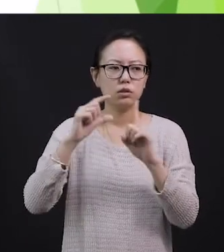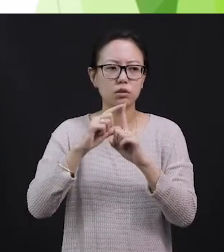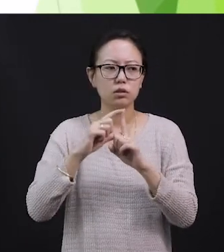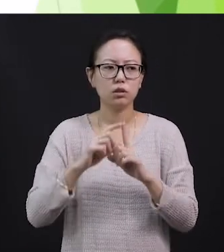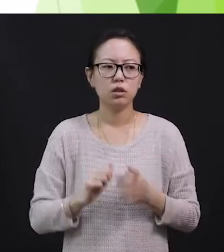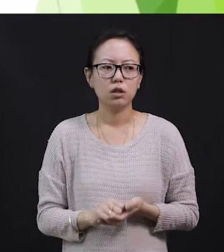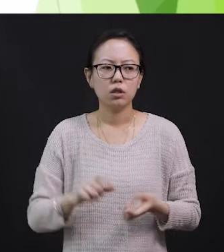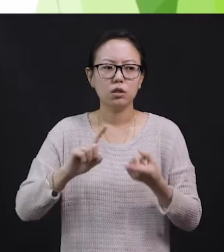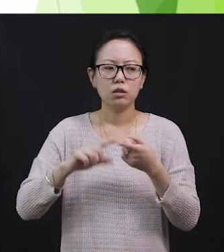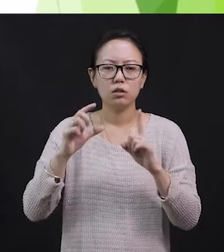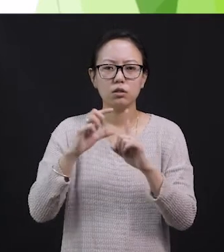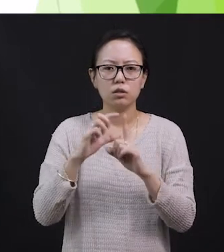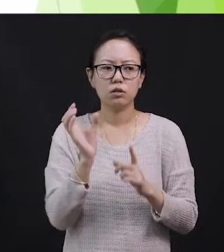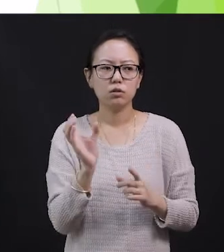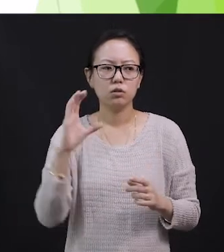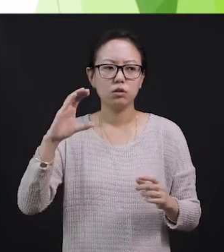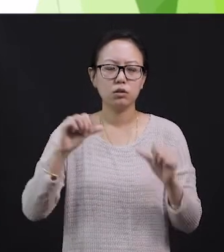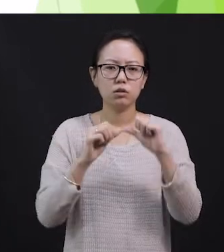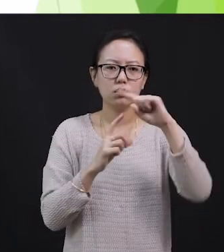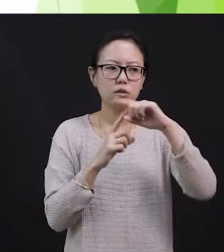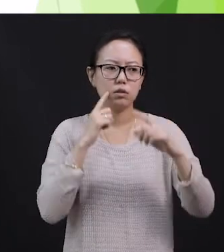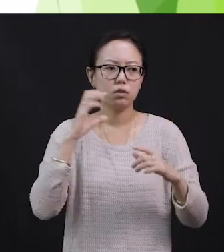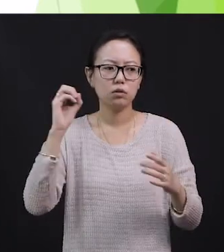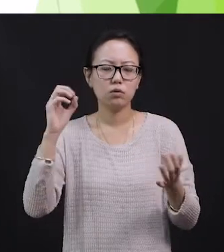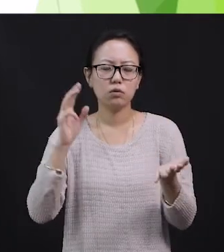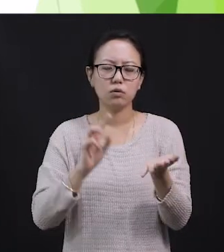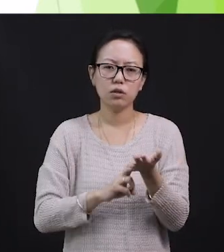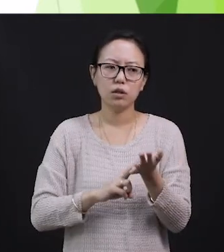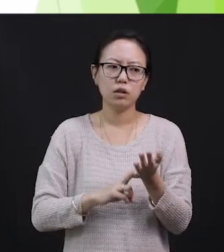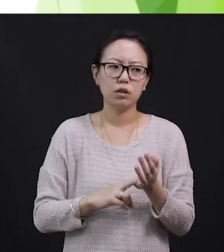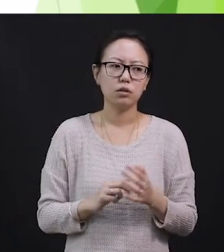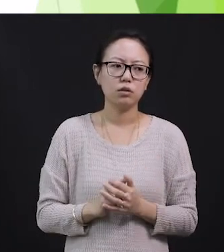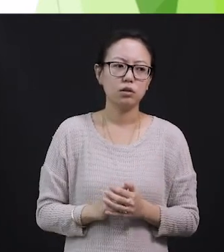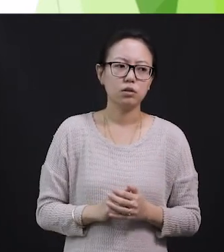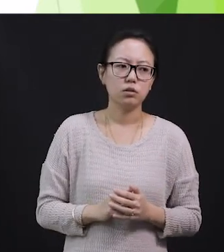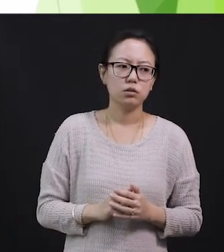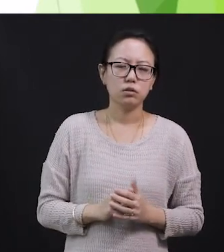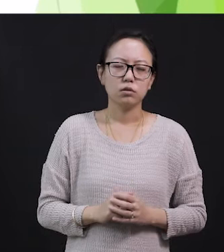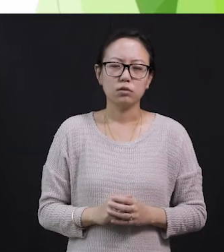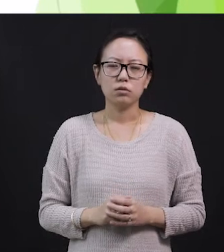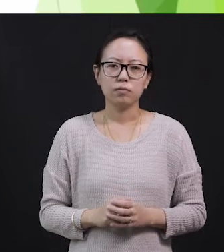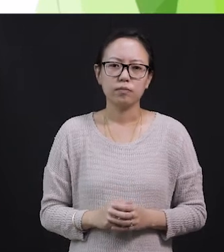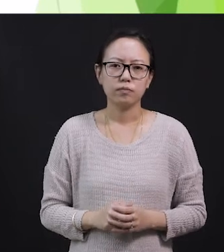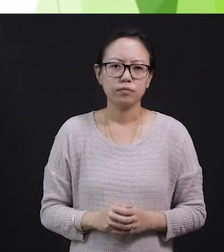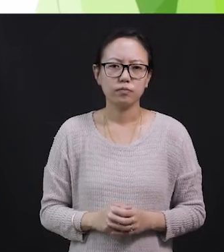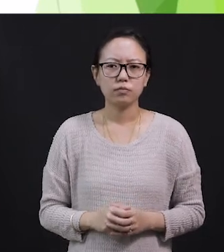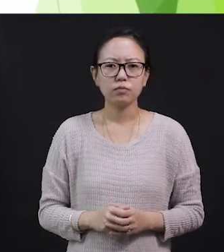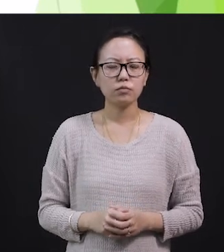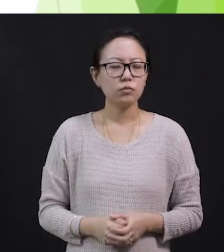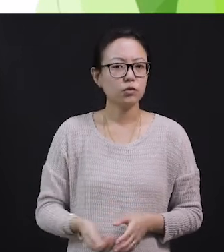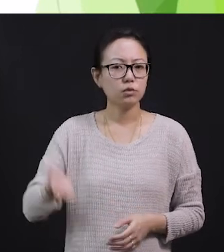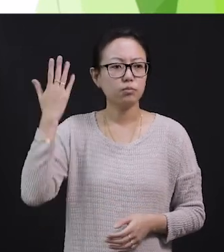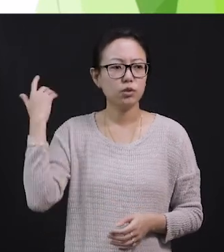still ruling, so we were not independent. Now, when you have Western-oriented knowledge, even the Western thought, even the political forms in the